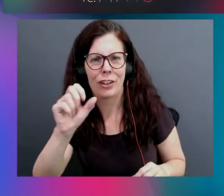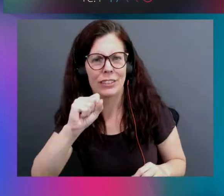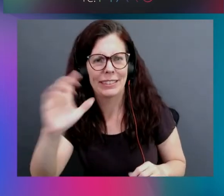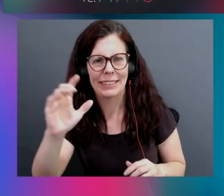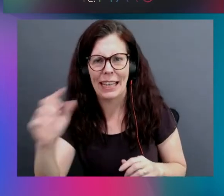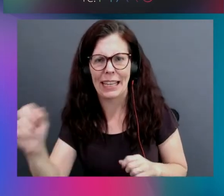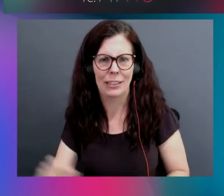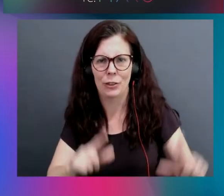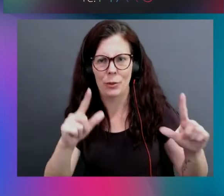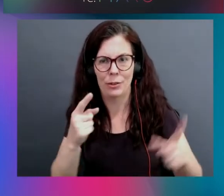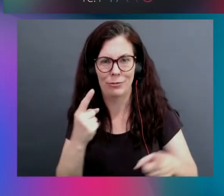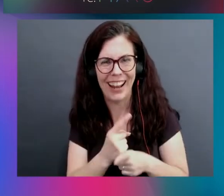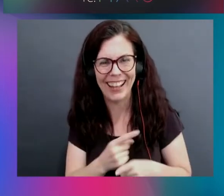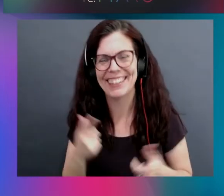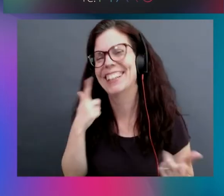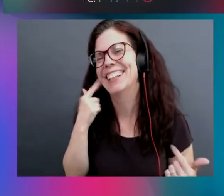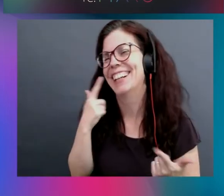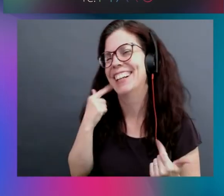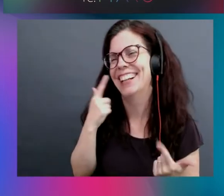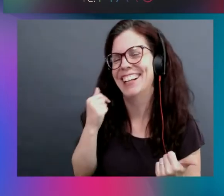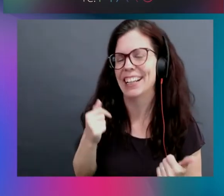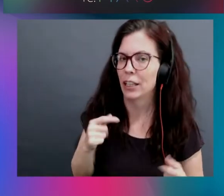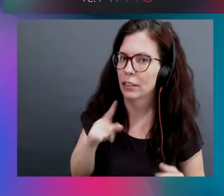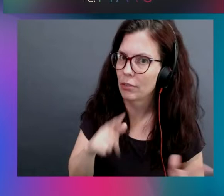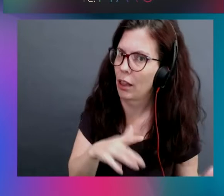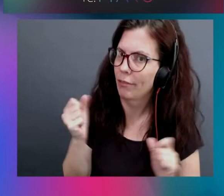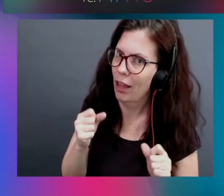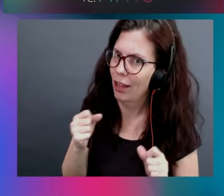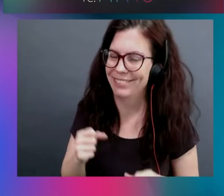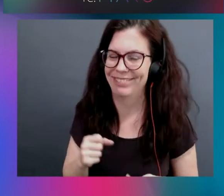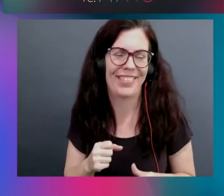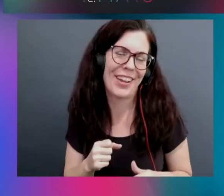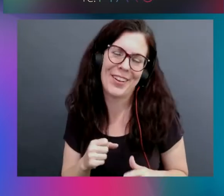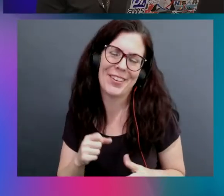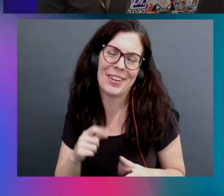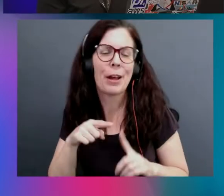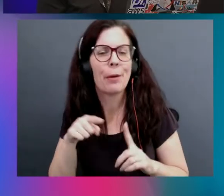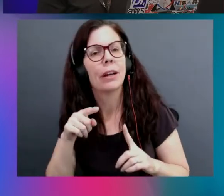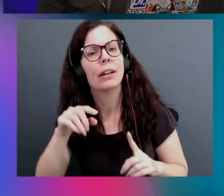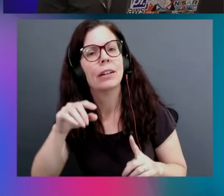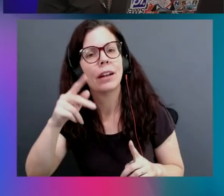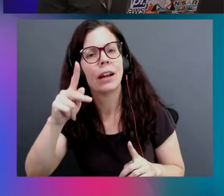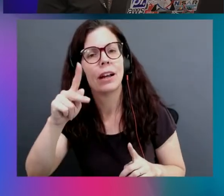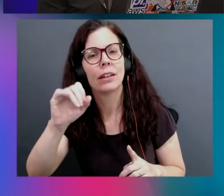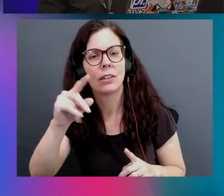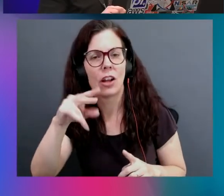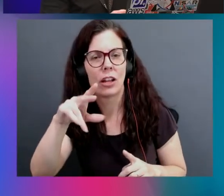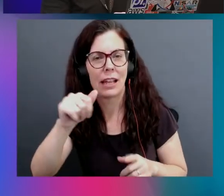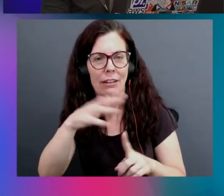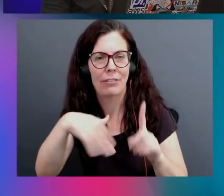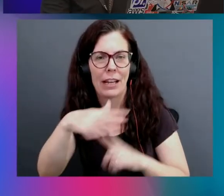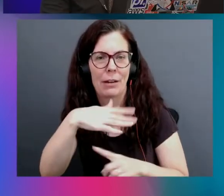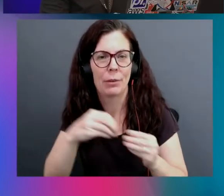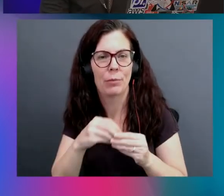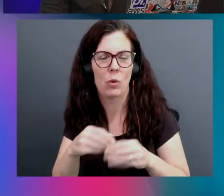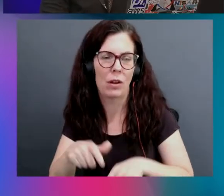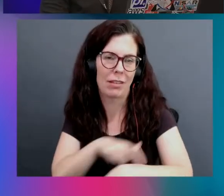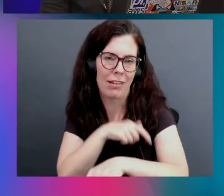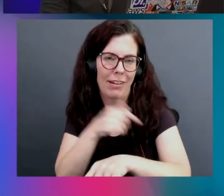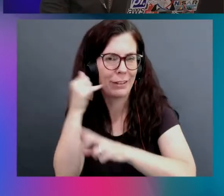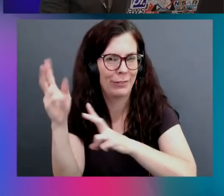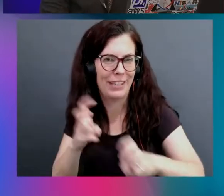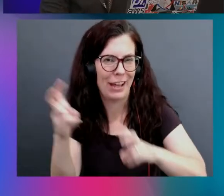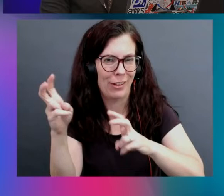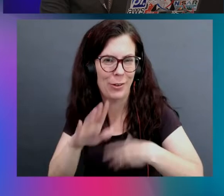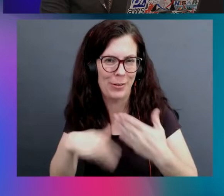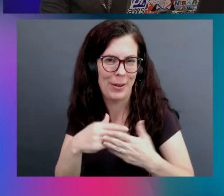right? So Which is really fast. Yeah. But the Conda environment may have taken a little bit longer if it had to download all of those